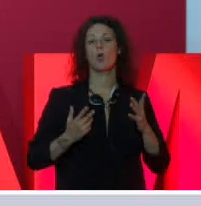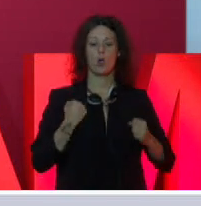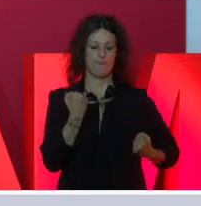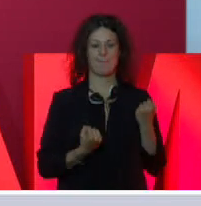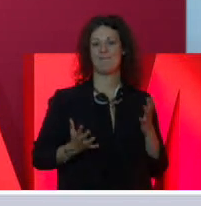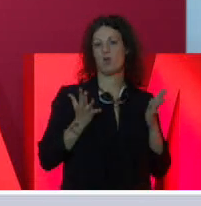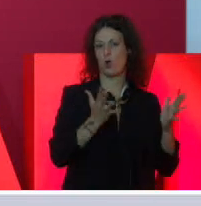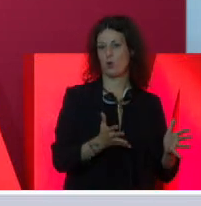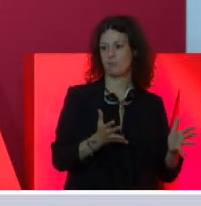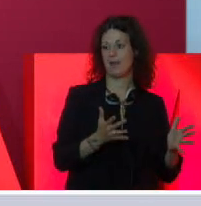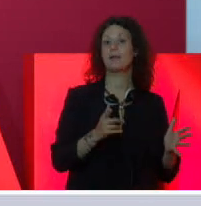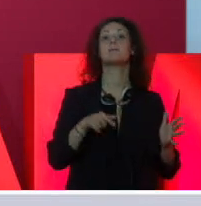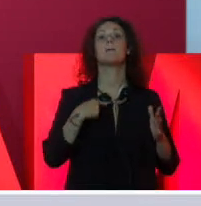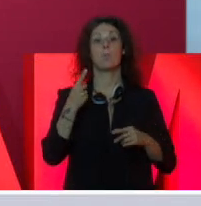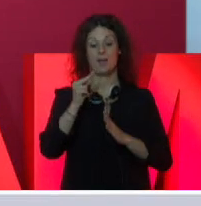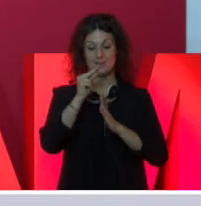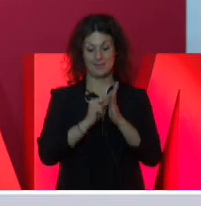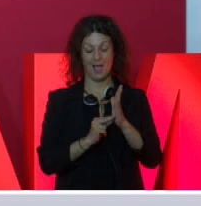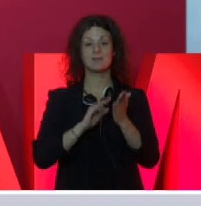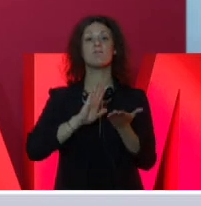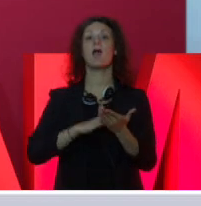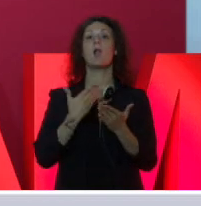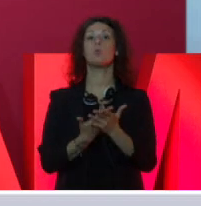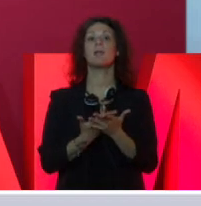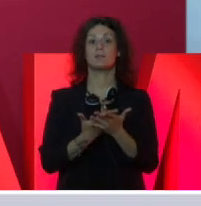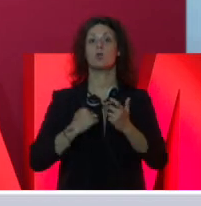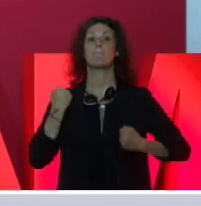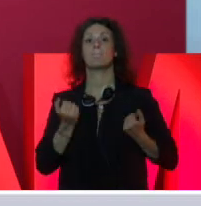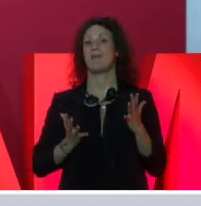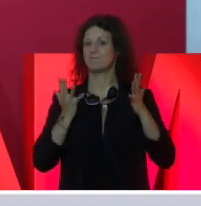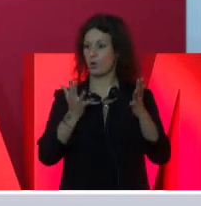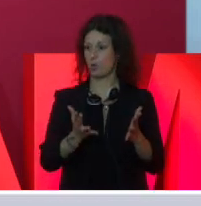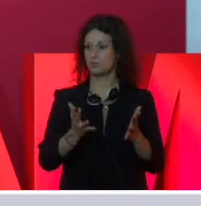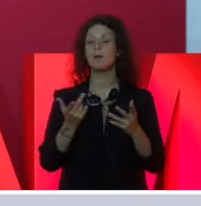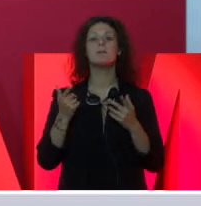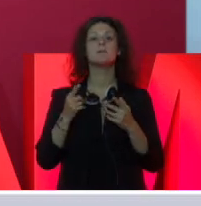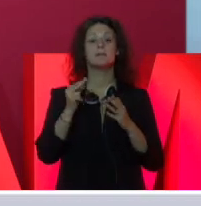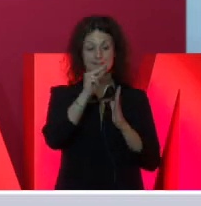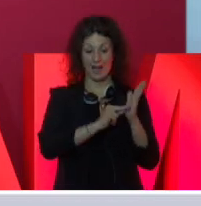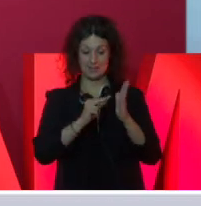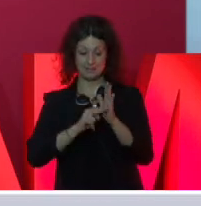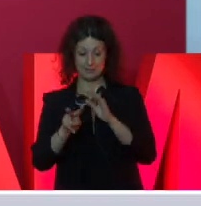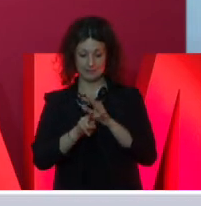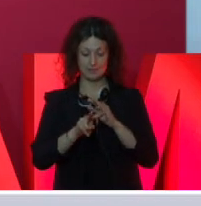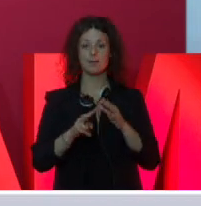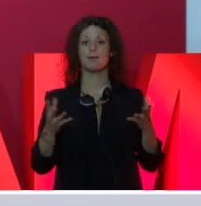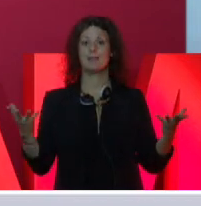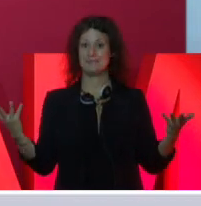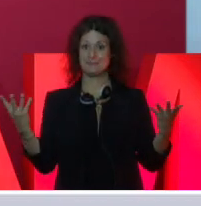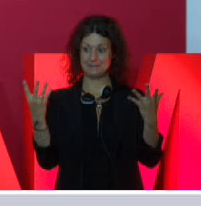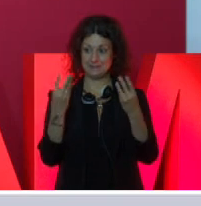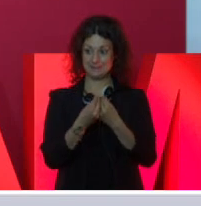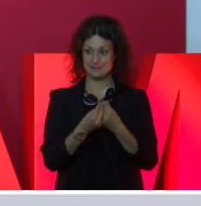performance assessment, and we discovered that if you put together a sufficient number,